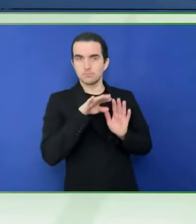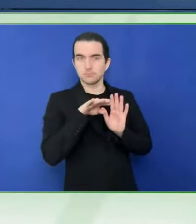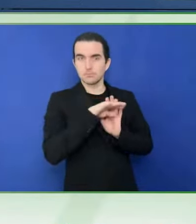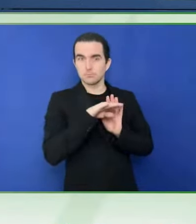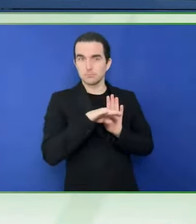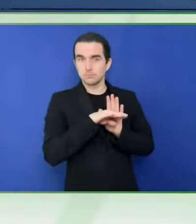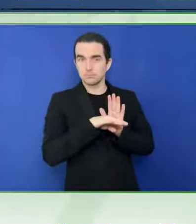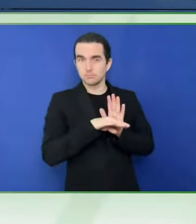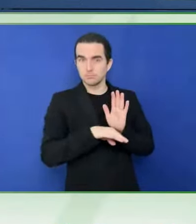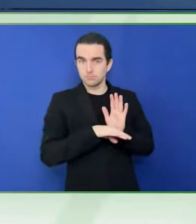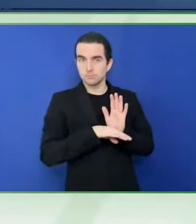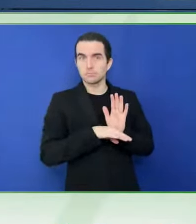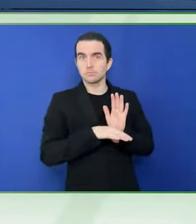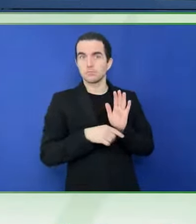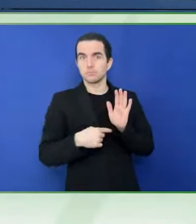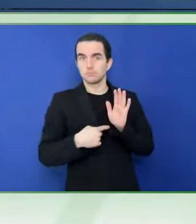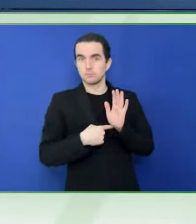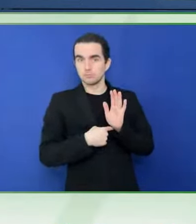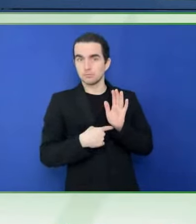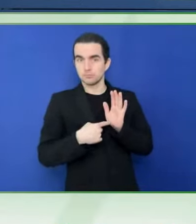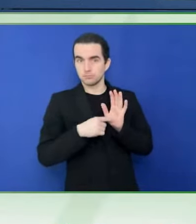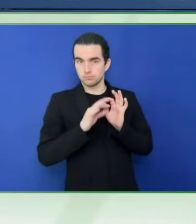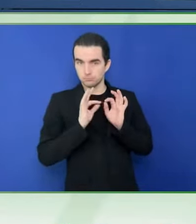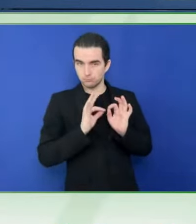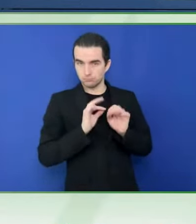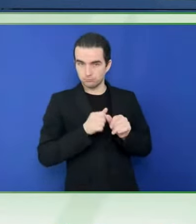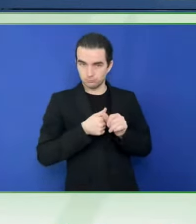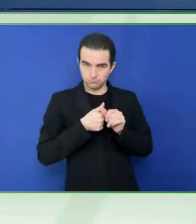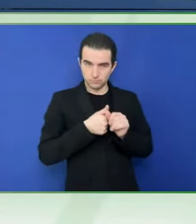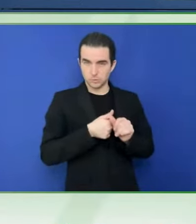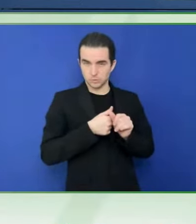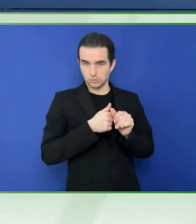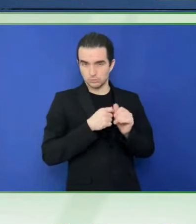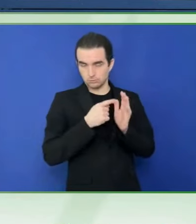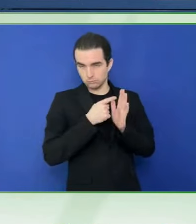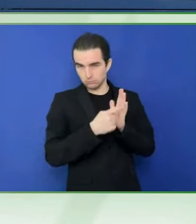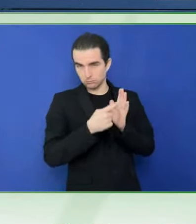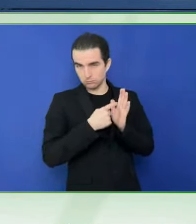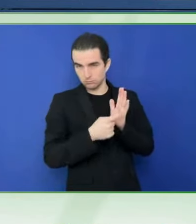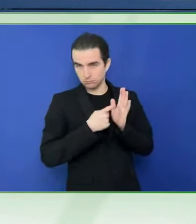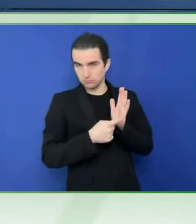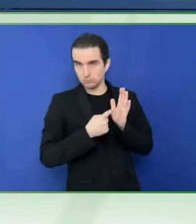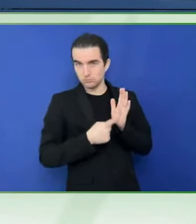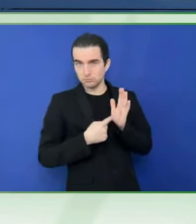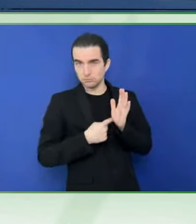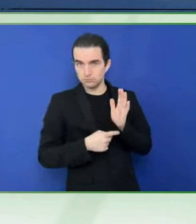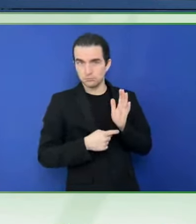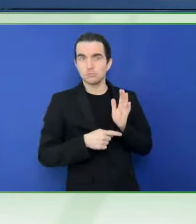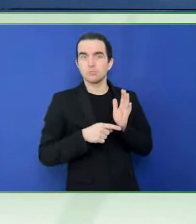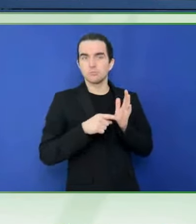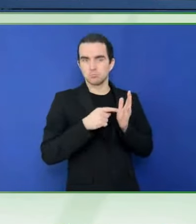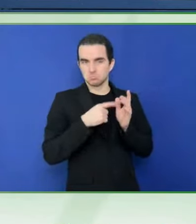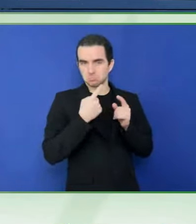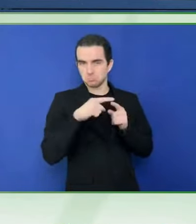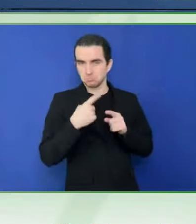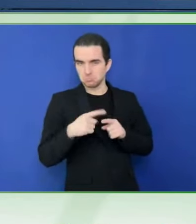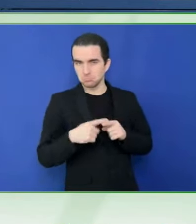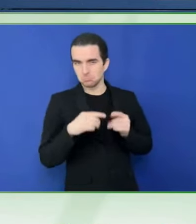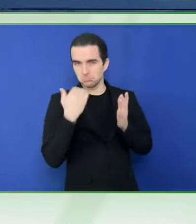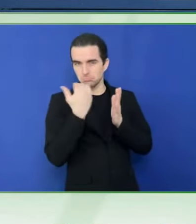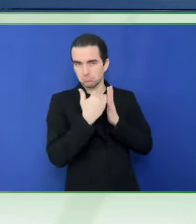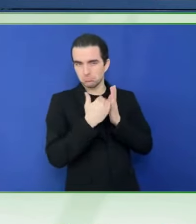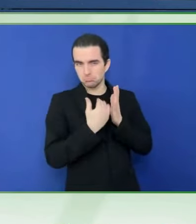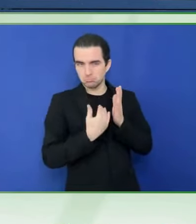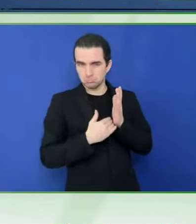prior notification of 48 hours. Before the journey. So come on, who wants to